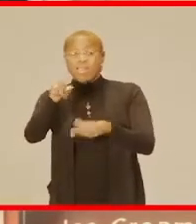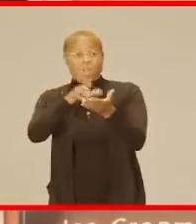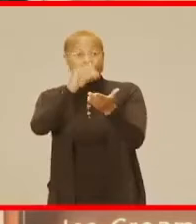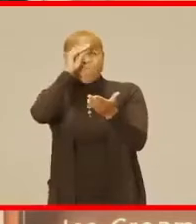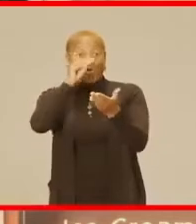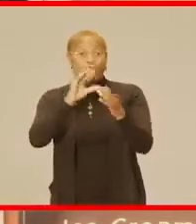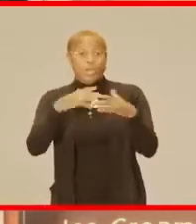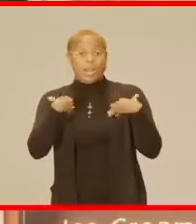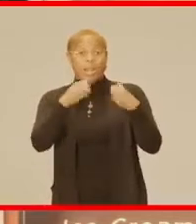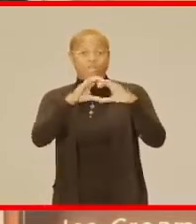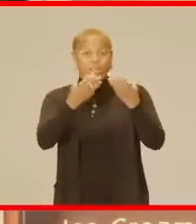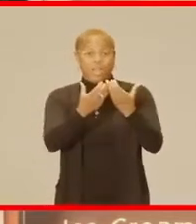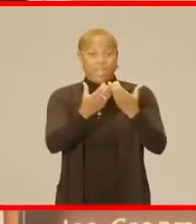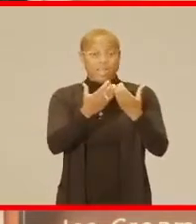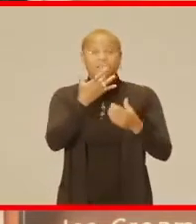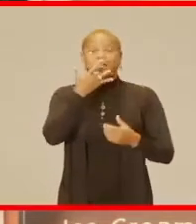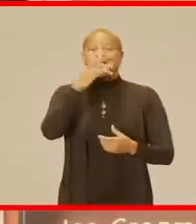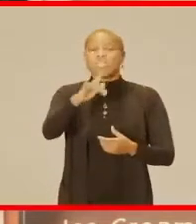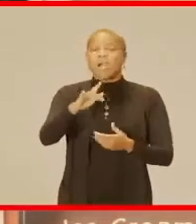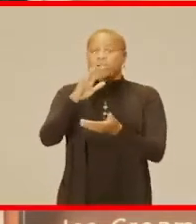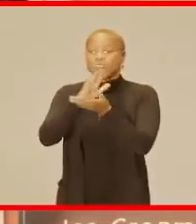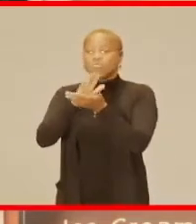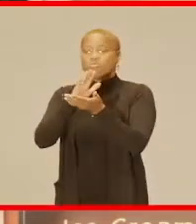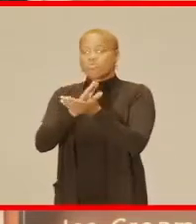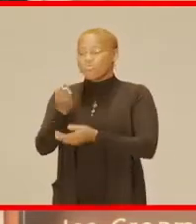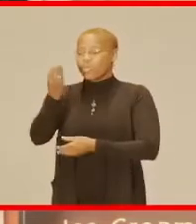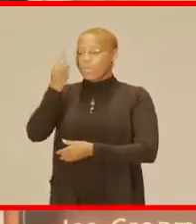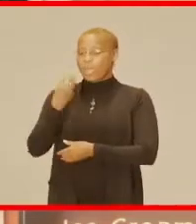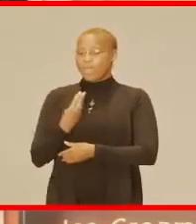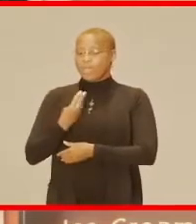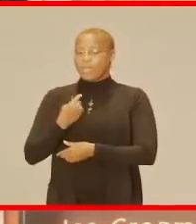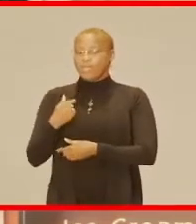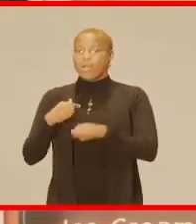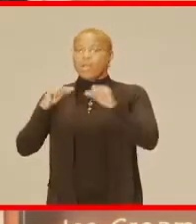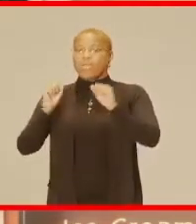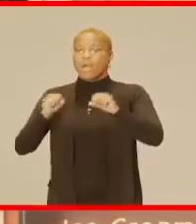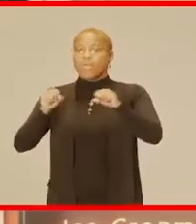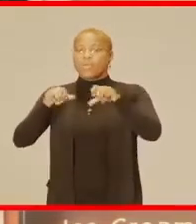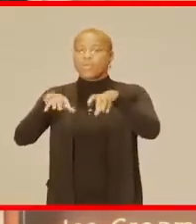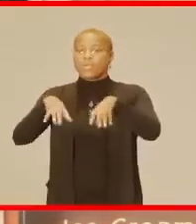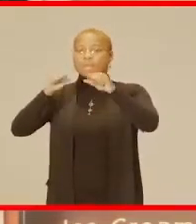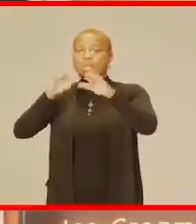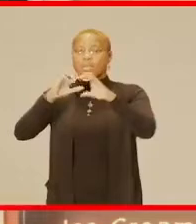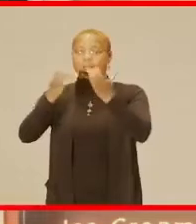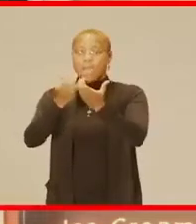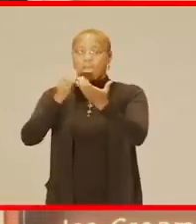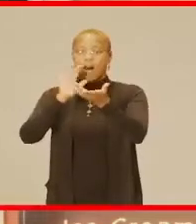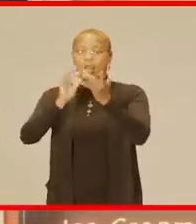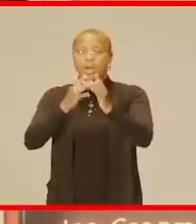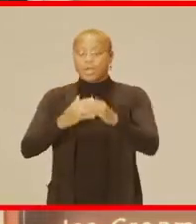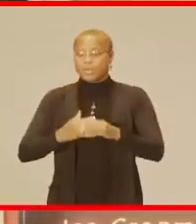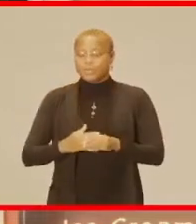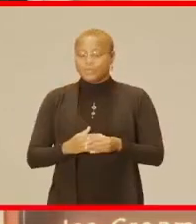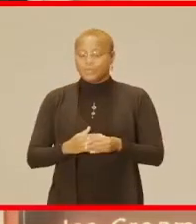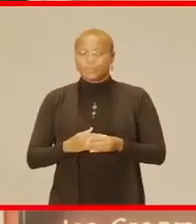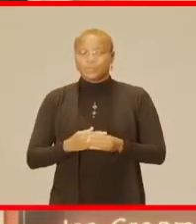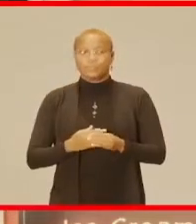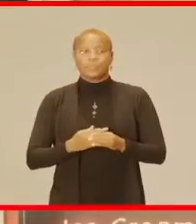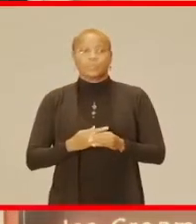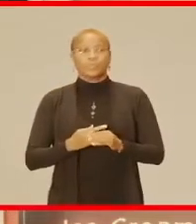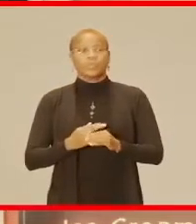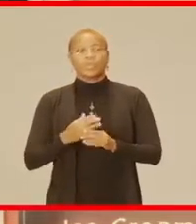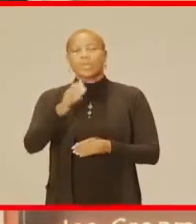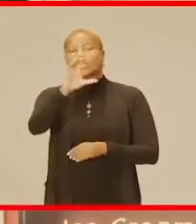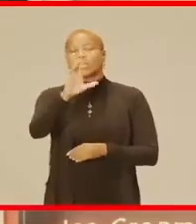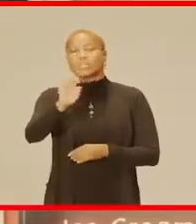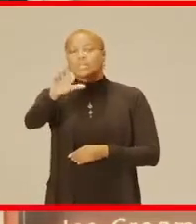Luckily, the school gave me the ability to take that class online. But Cells at